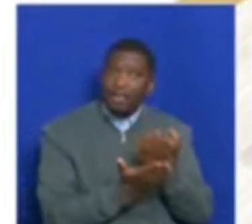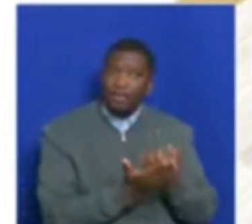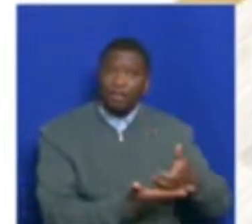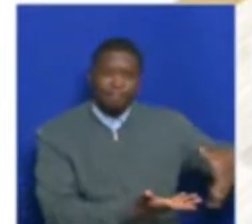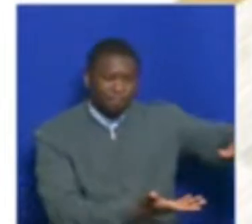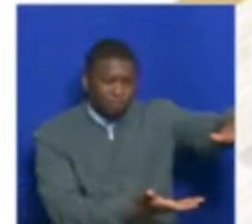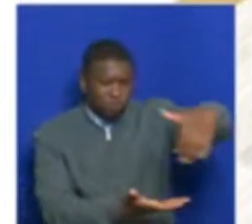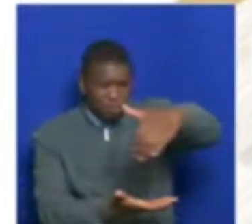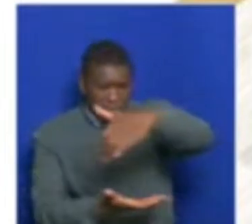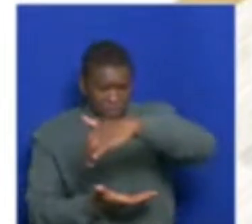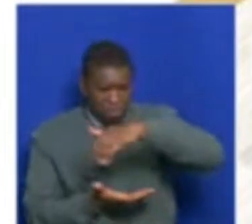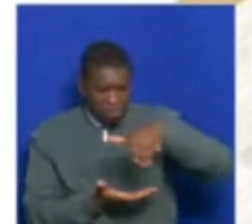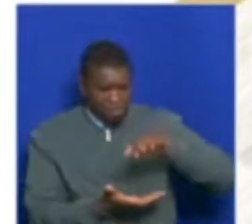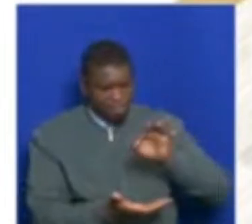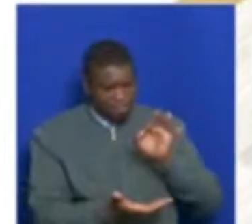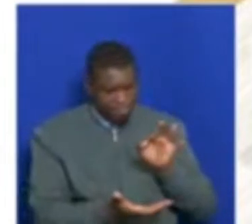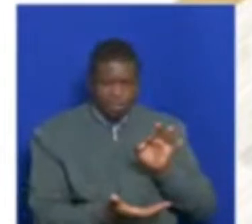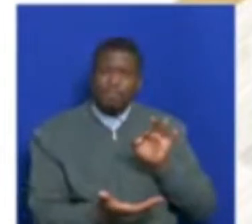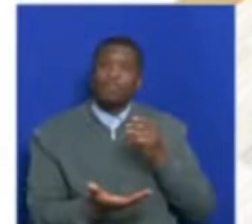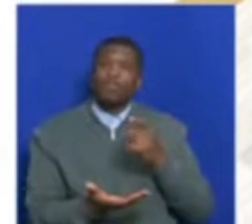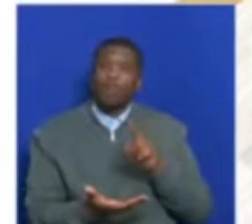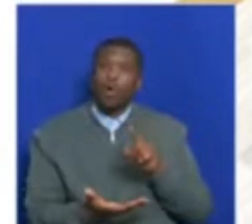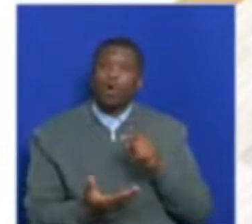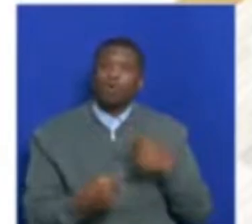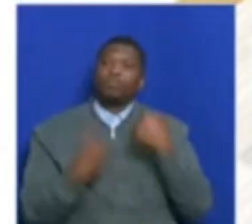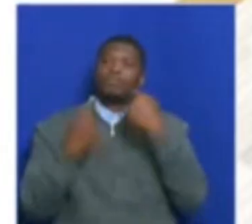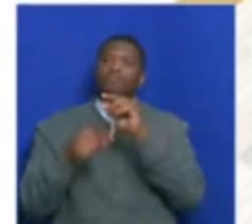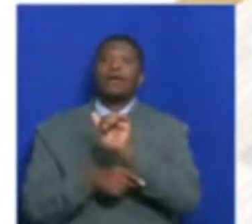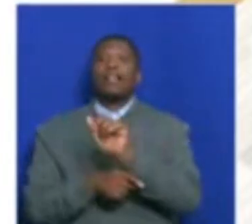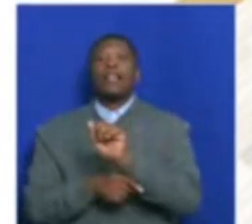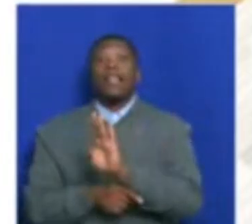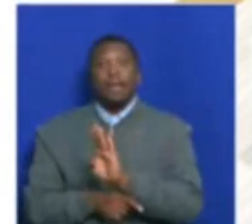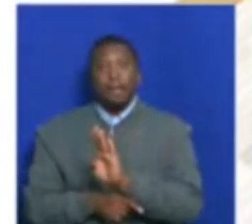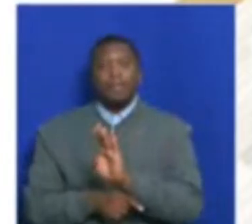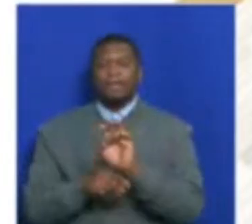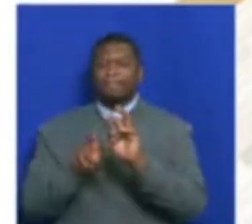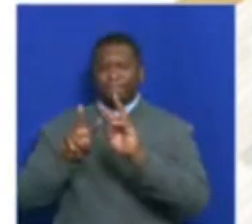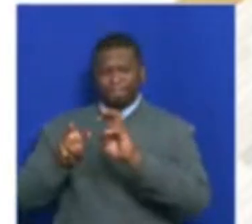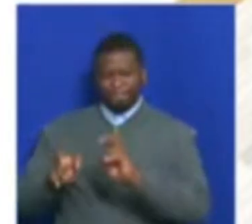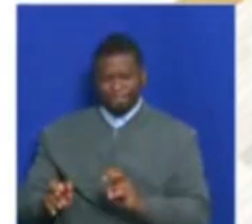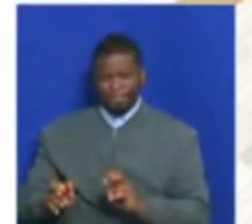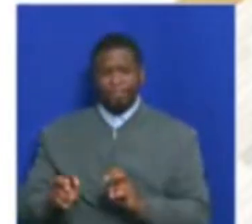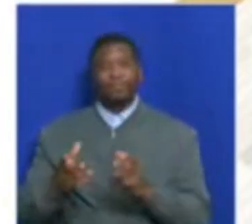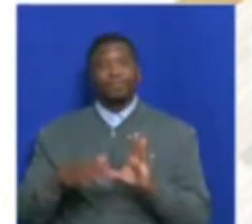relevant forensic science laboratories, analyzing